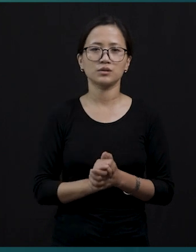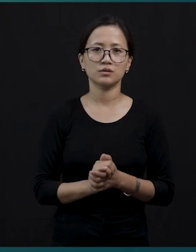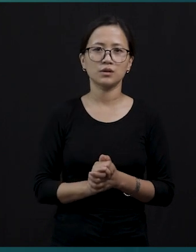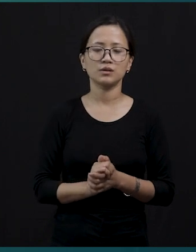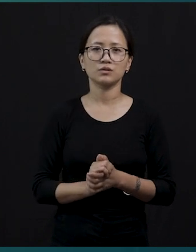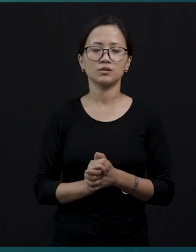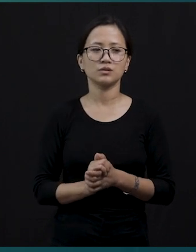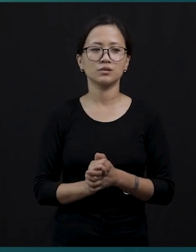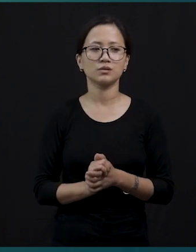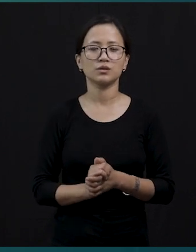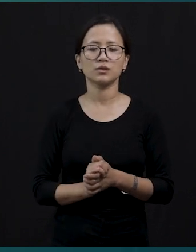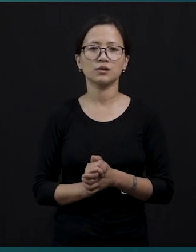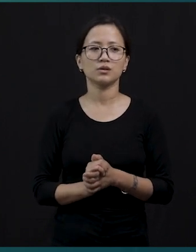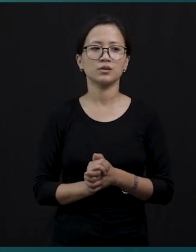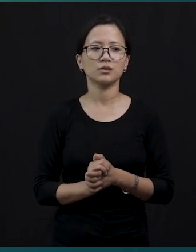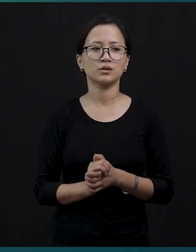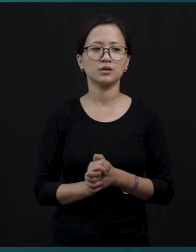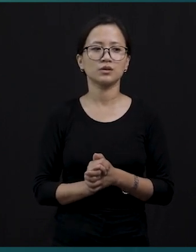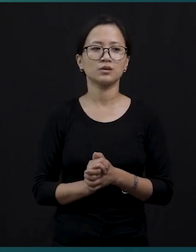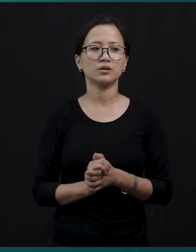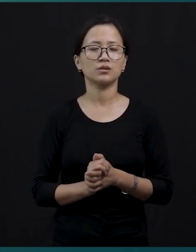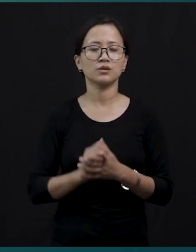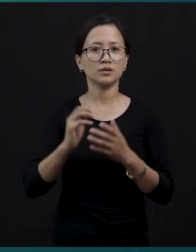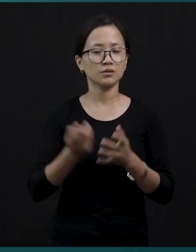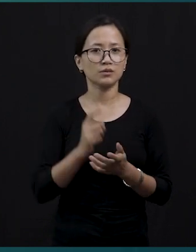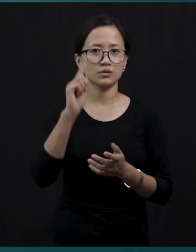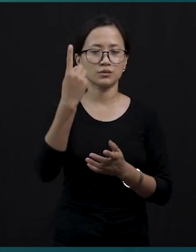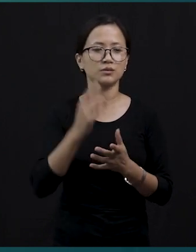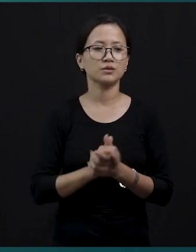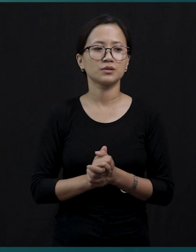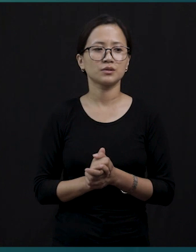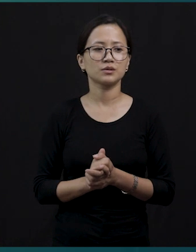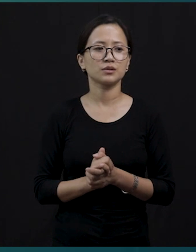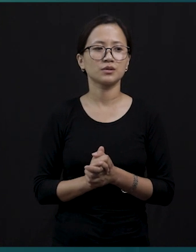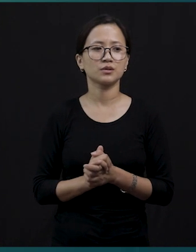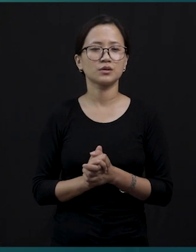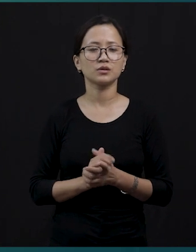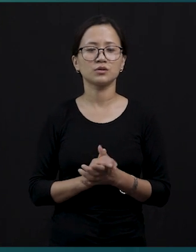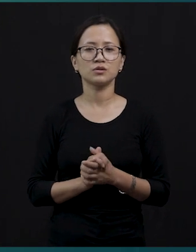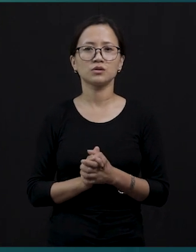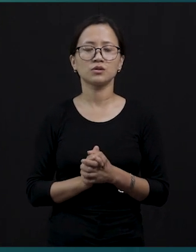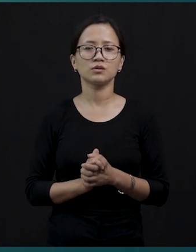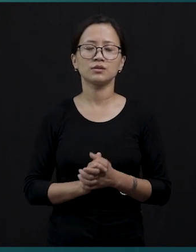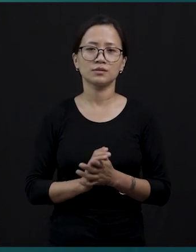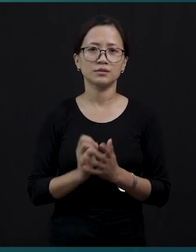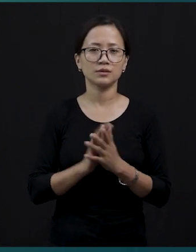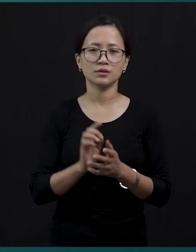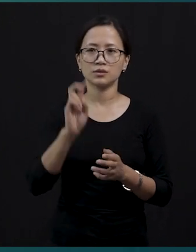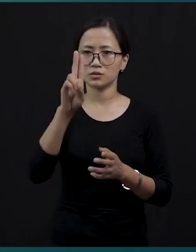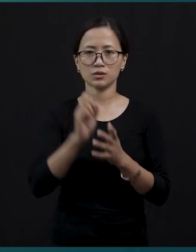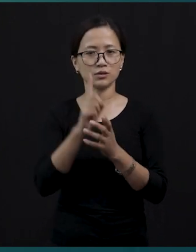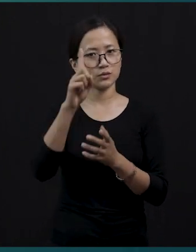right? 20, and then you have carry 1 along with you. Here some mistake is here, but it's okay. It will